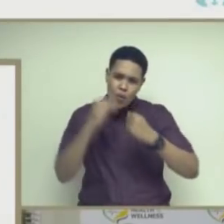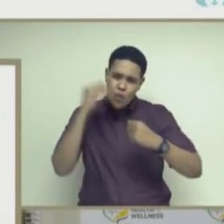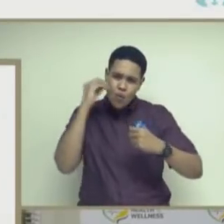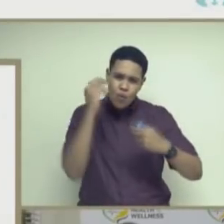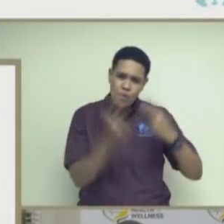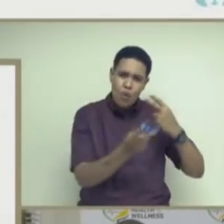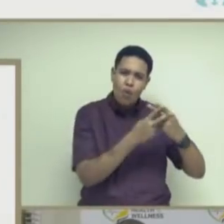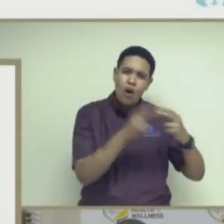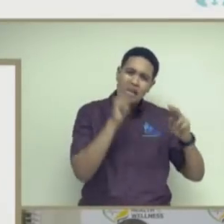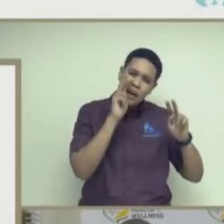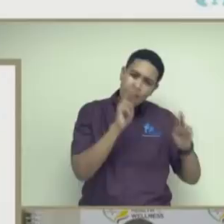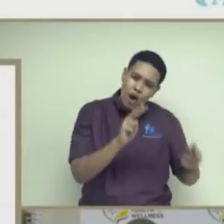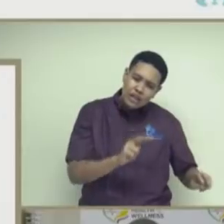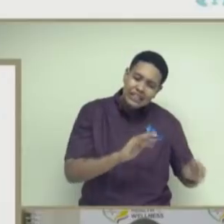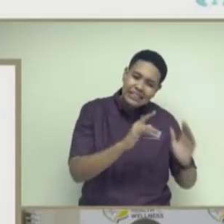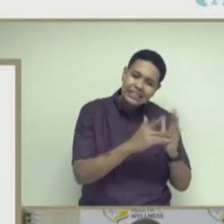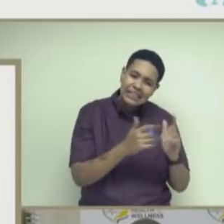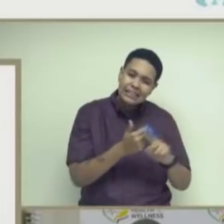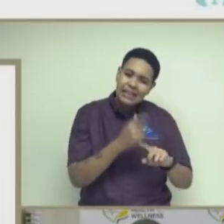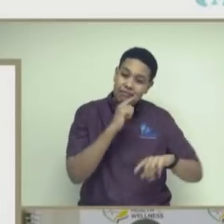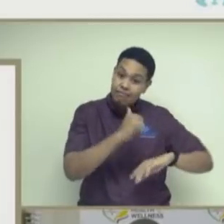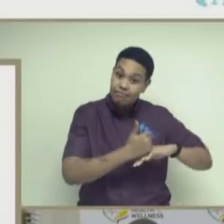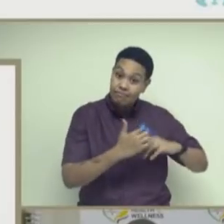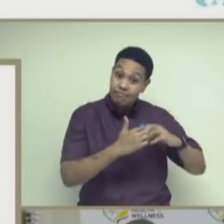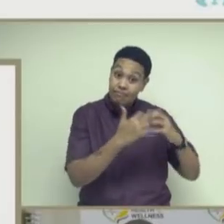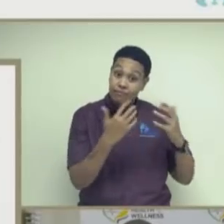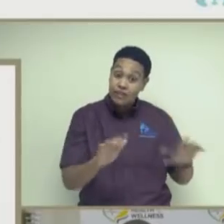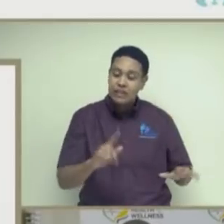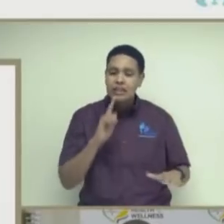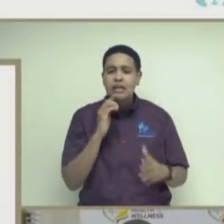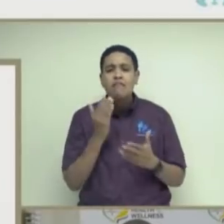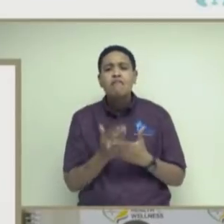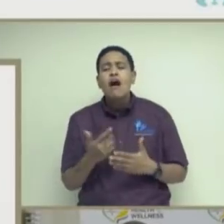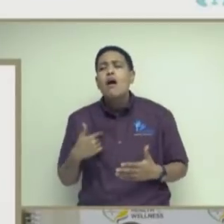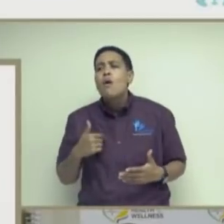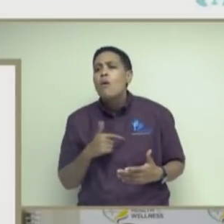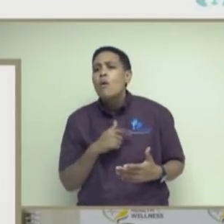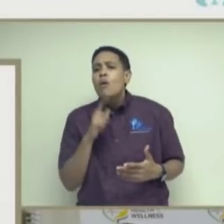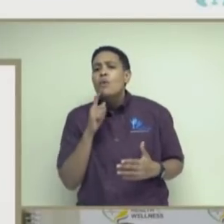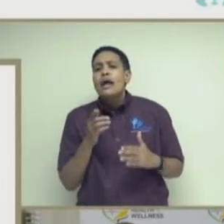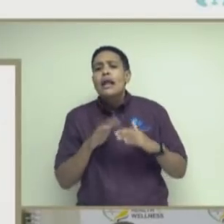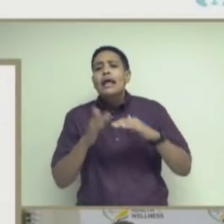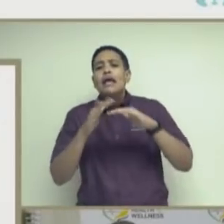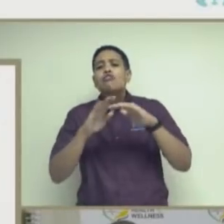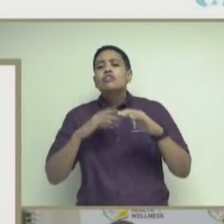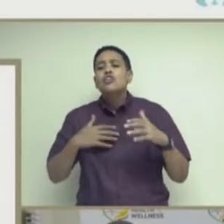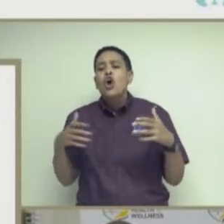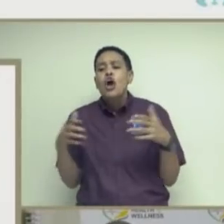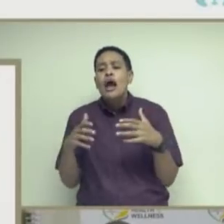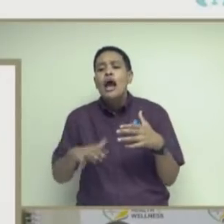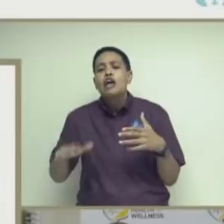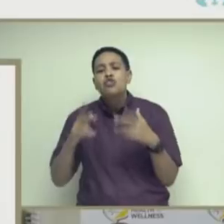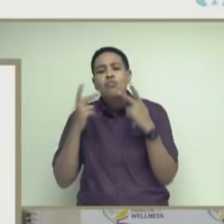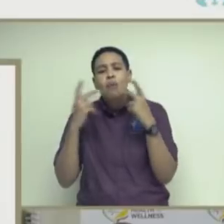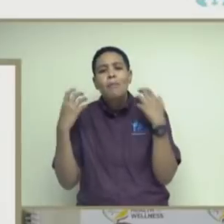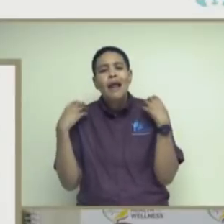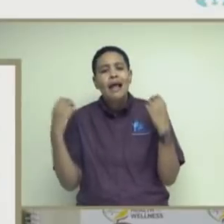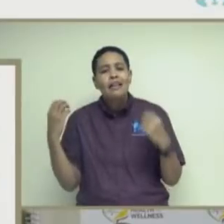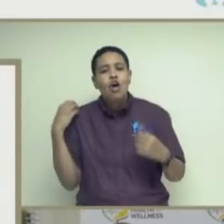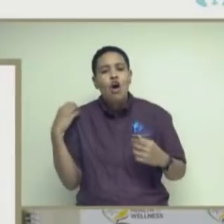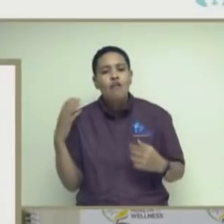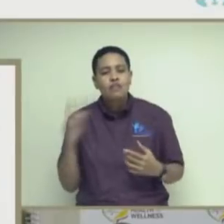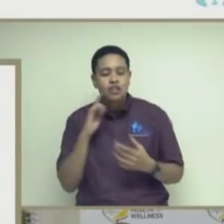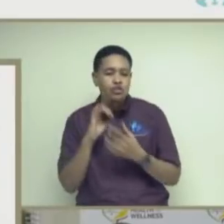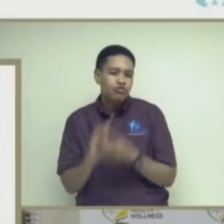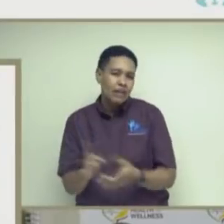quarantining, the monitoring centers that have been established, the fact that we are increasing our cadre of public health officers in